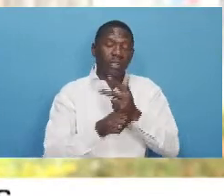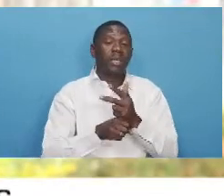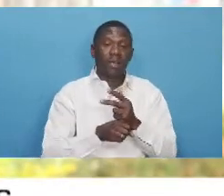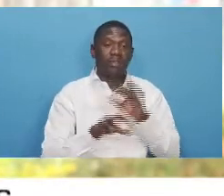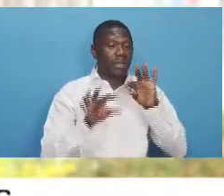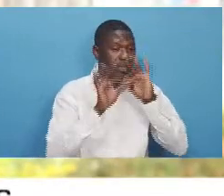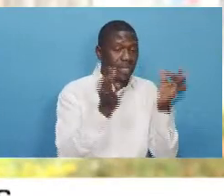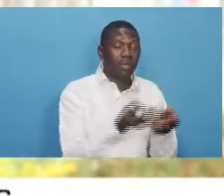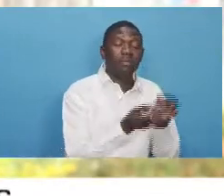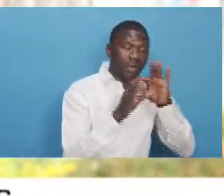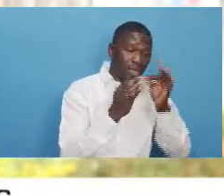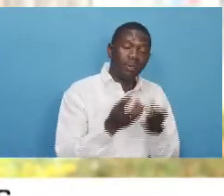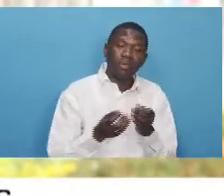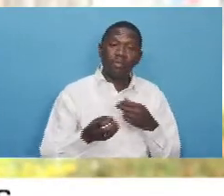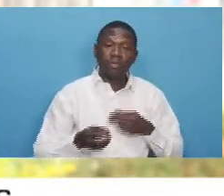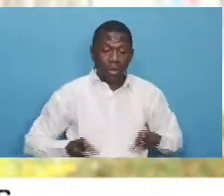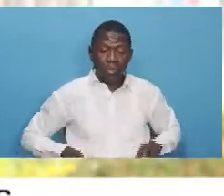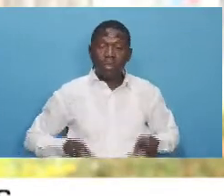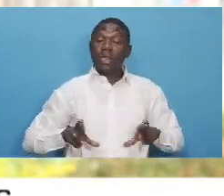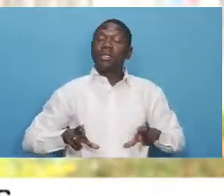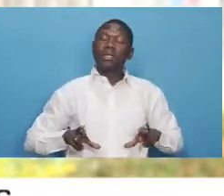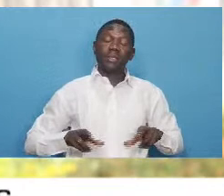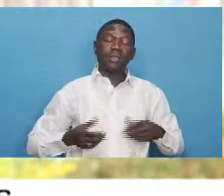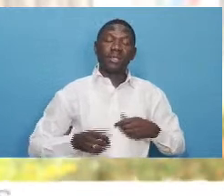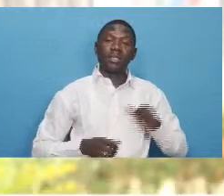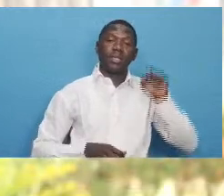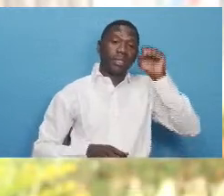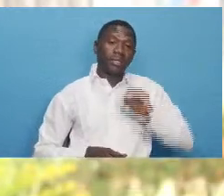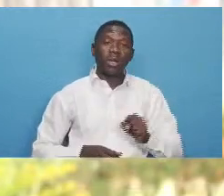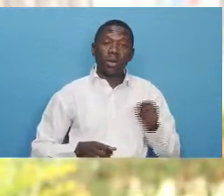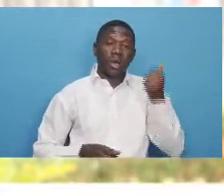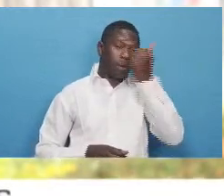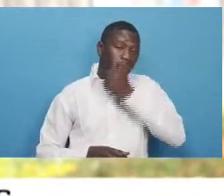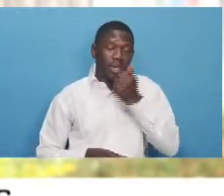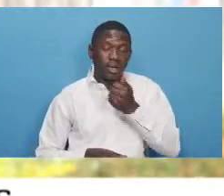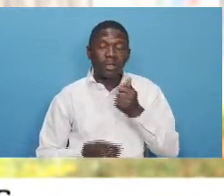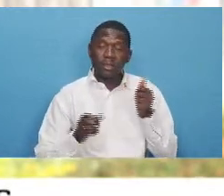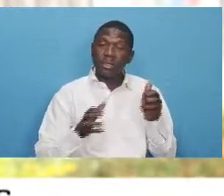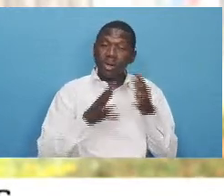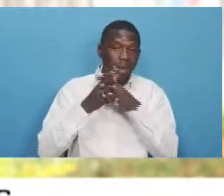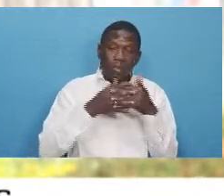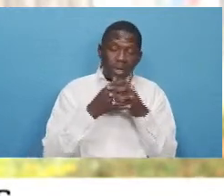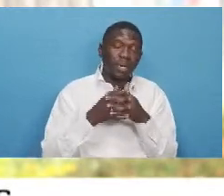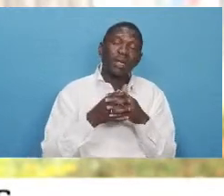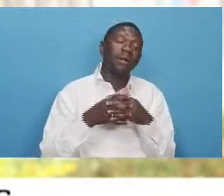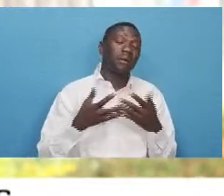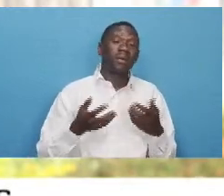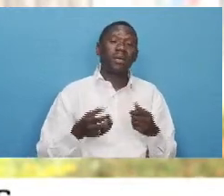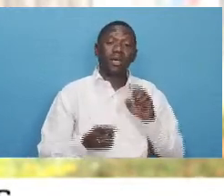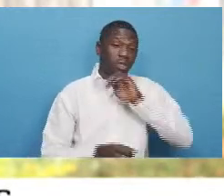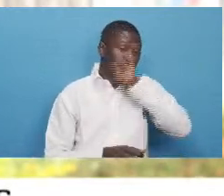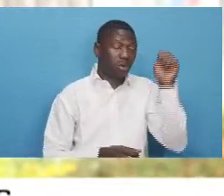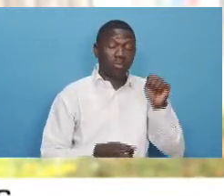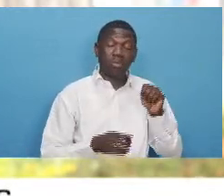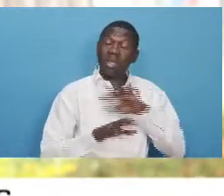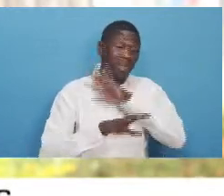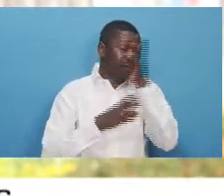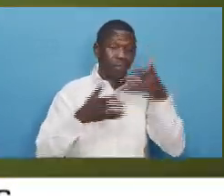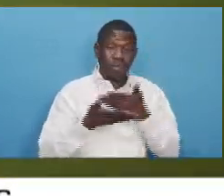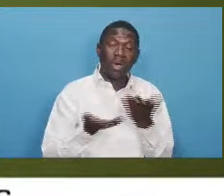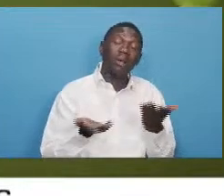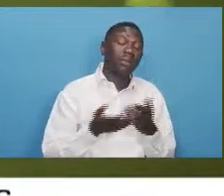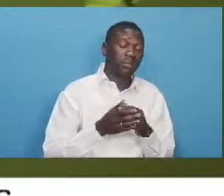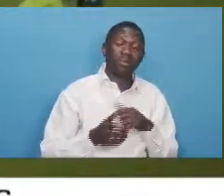from Brazil to South America, Africa and Europe, everywhere. And it's going to be a very good experience for the